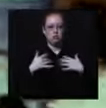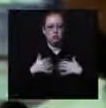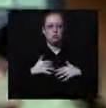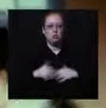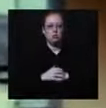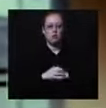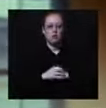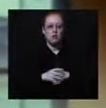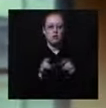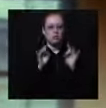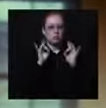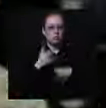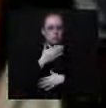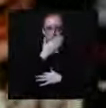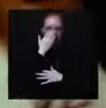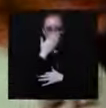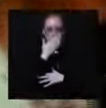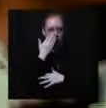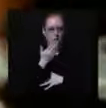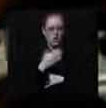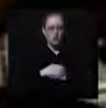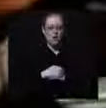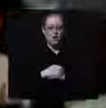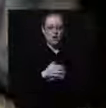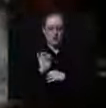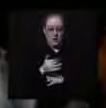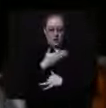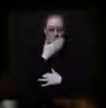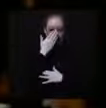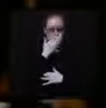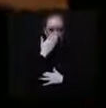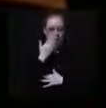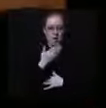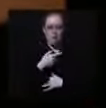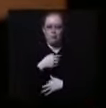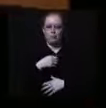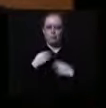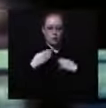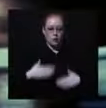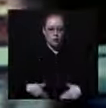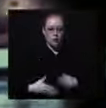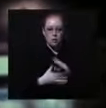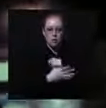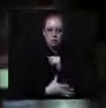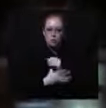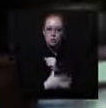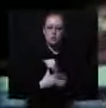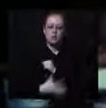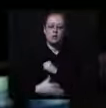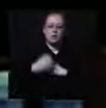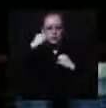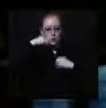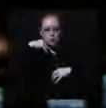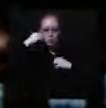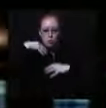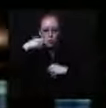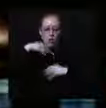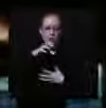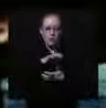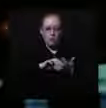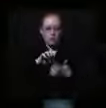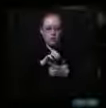An incomparable smell, a combination of human excrement and sweat and